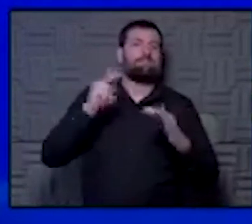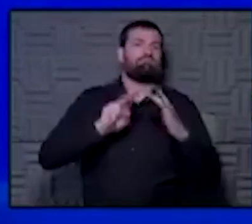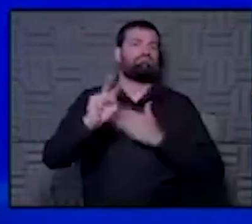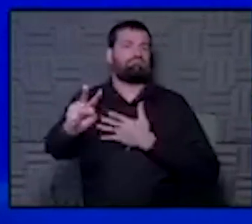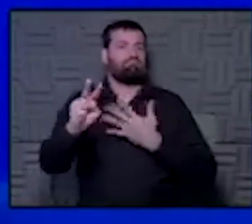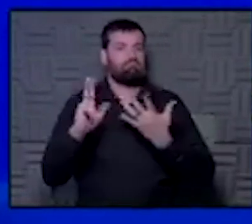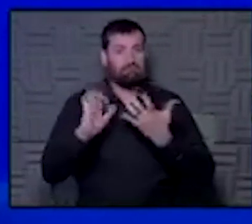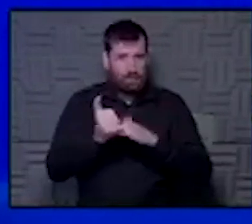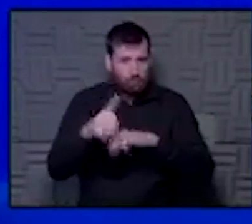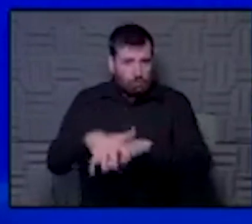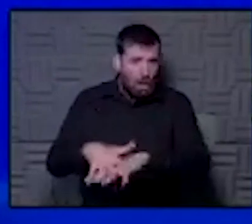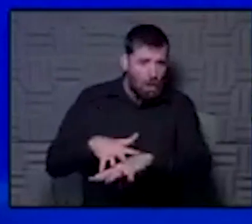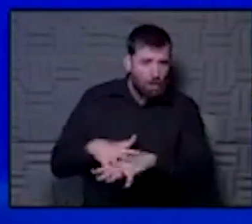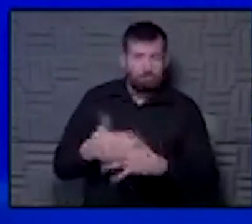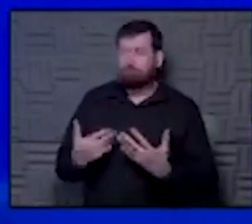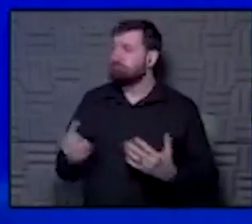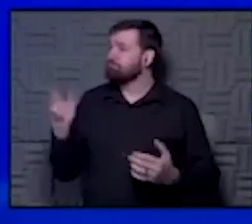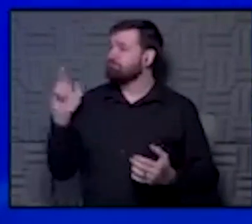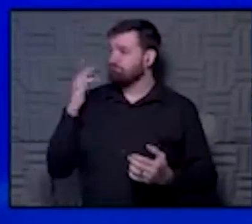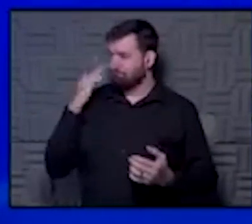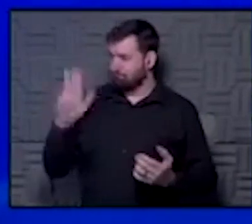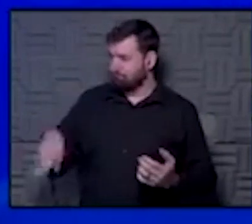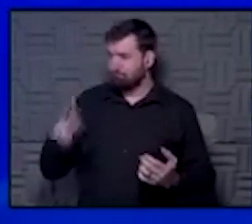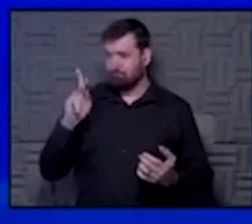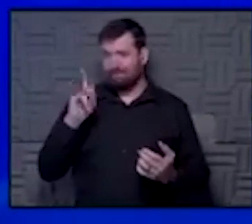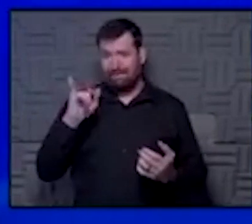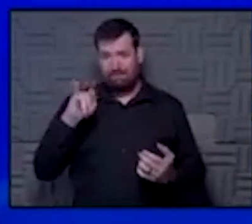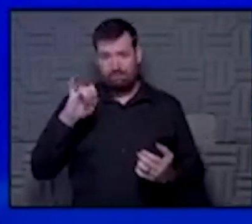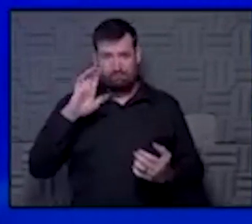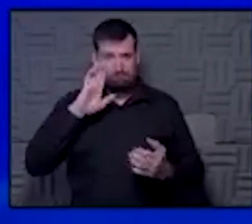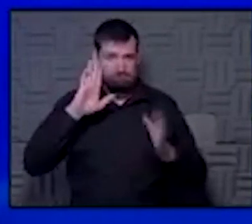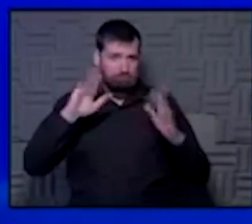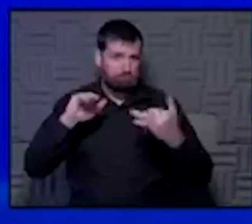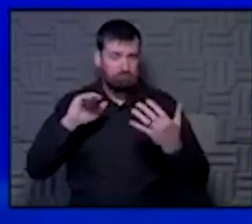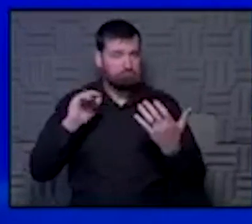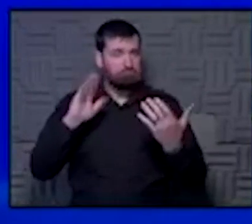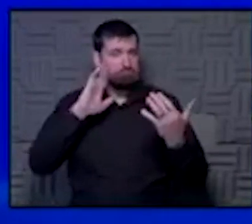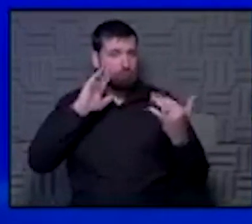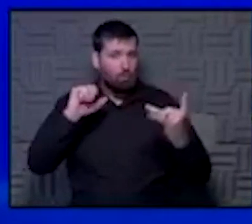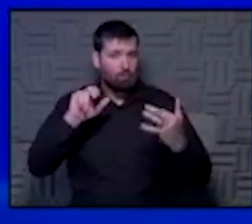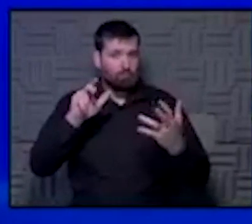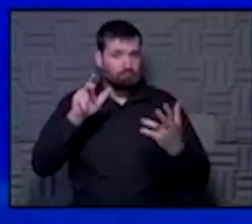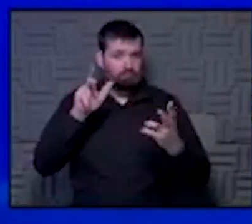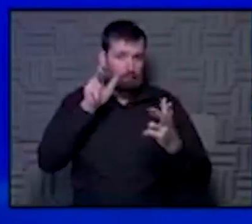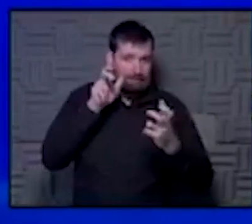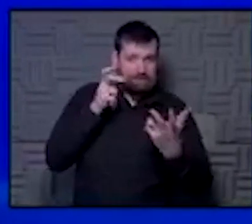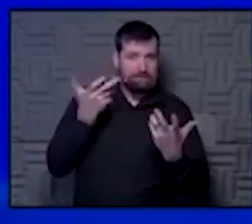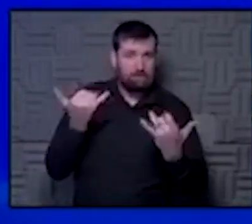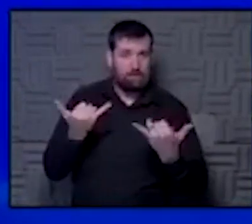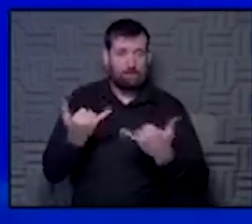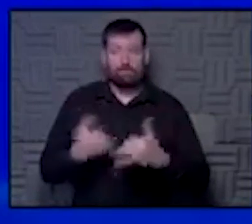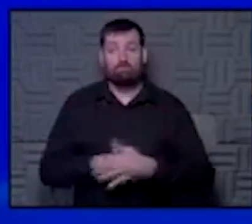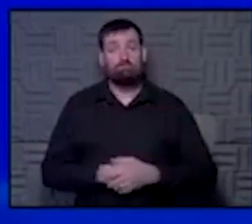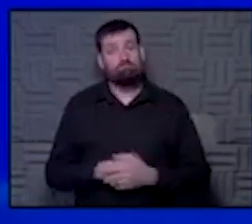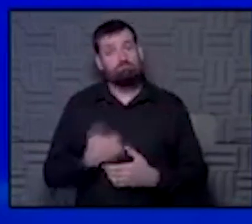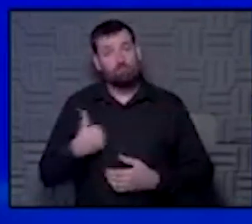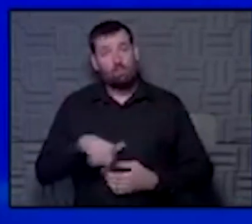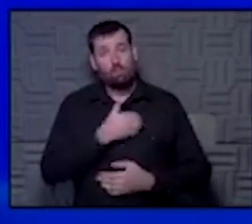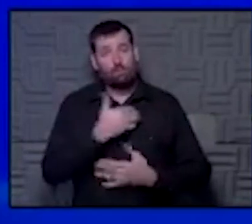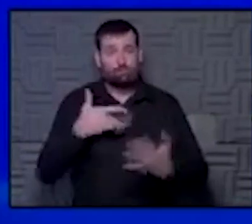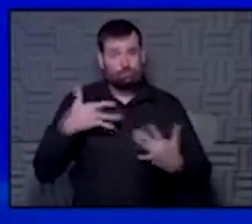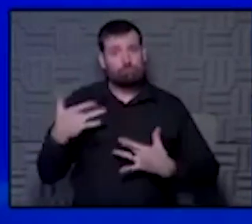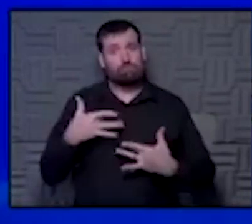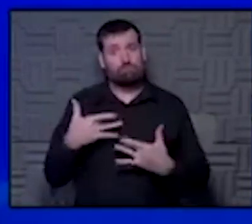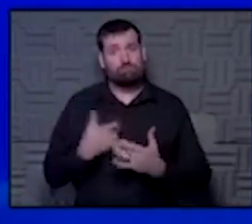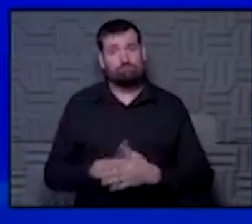it? You know, Katie, hope you're listening. That's a great question, and we're concerned. Yeah, right? We're